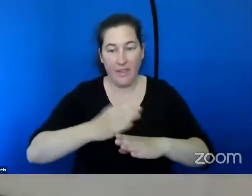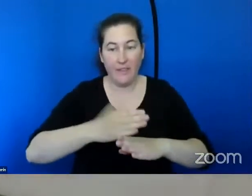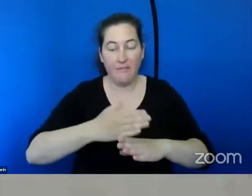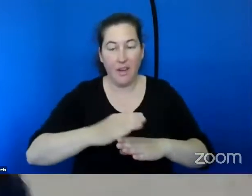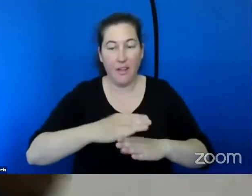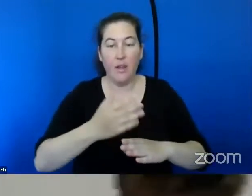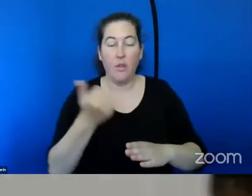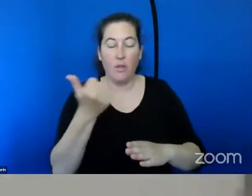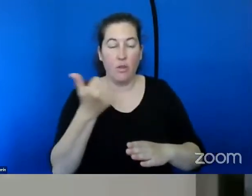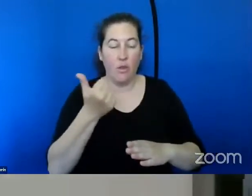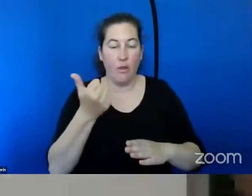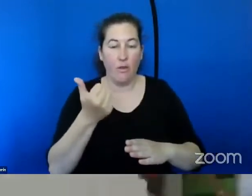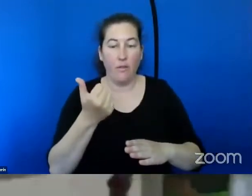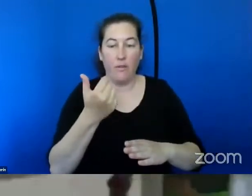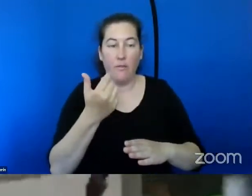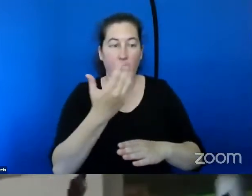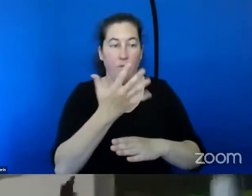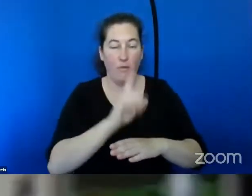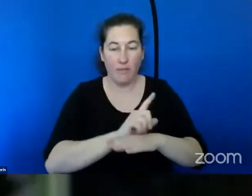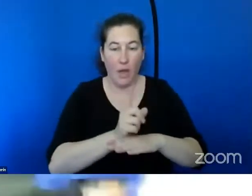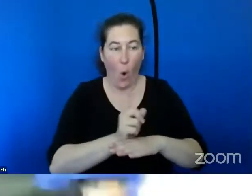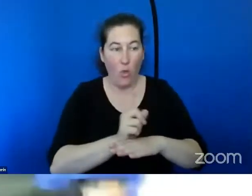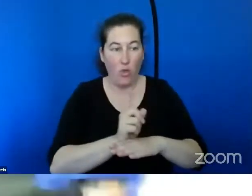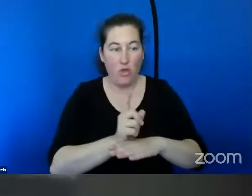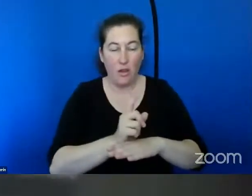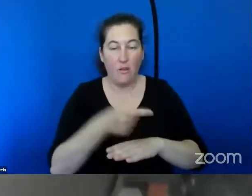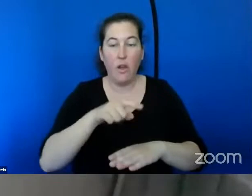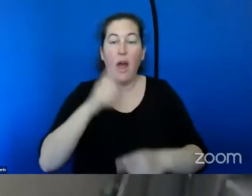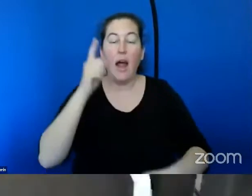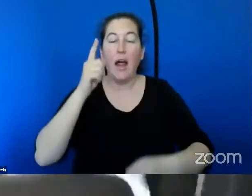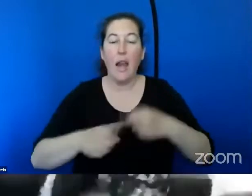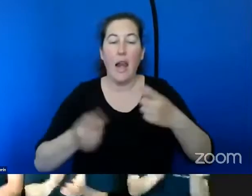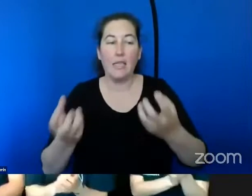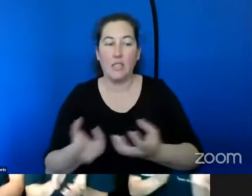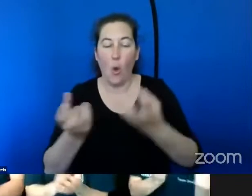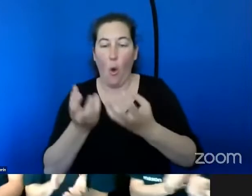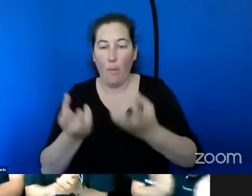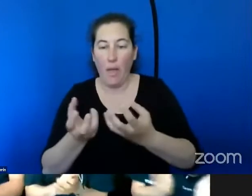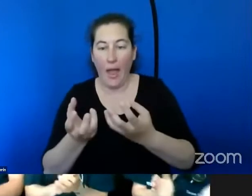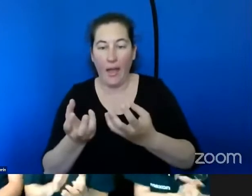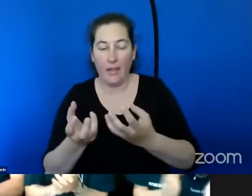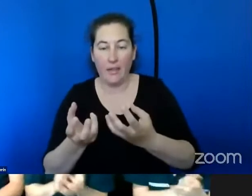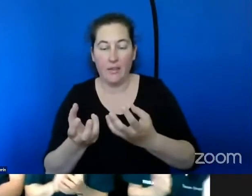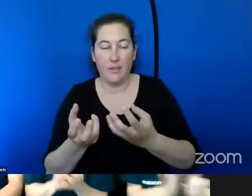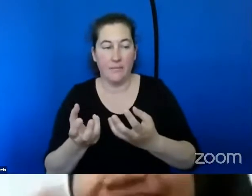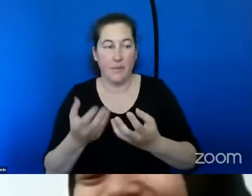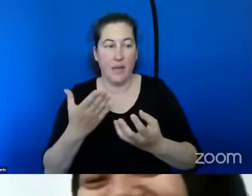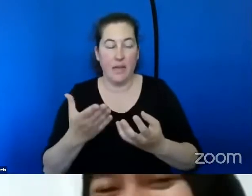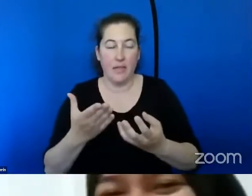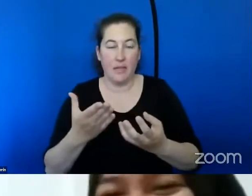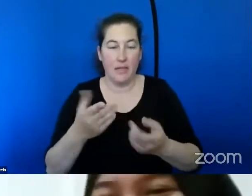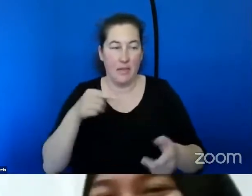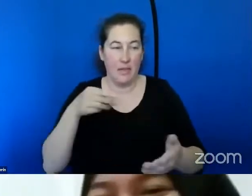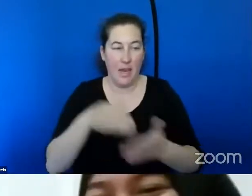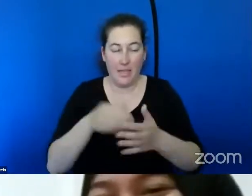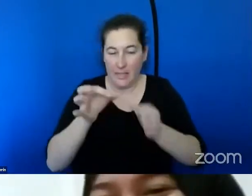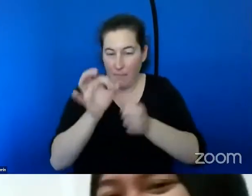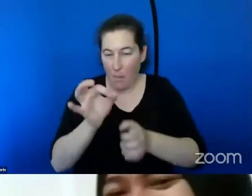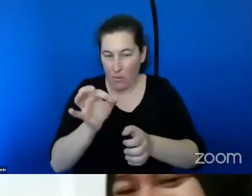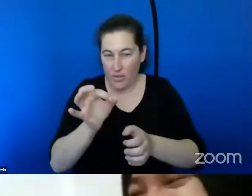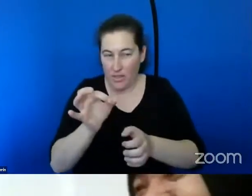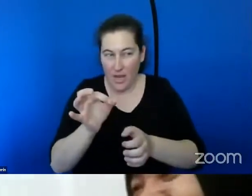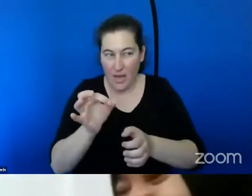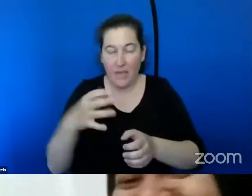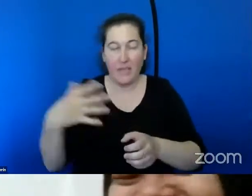Carla Bionics have recorded a time. Great for the debutantes in CYBATHLON. Carla Bionics are on